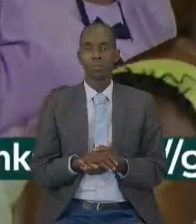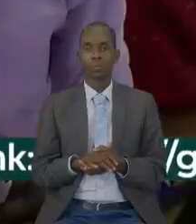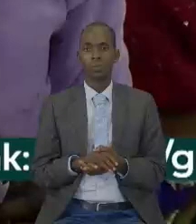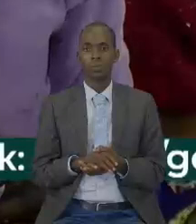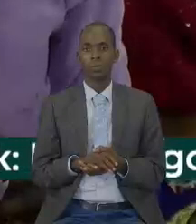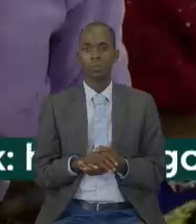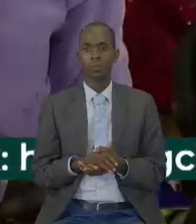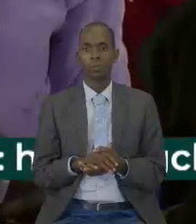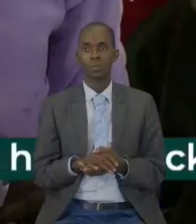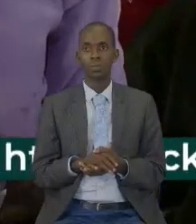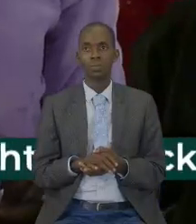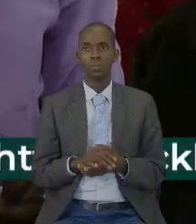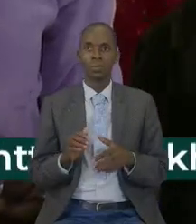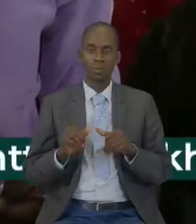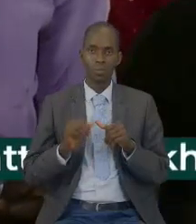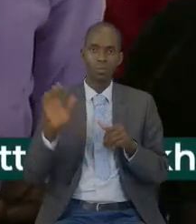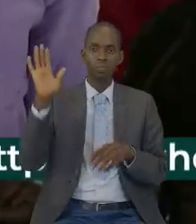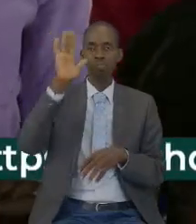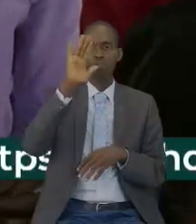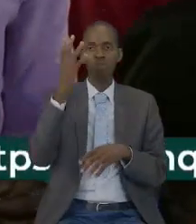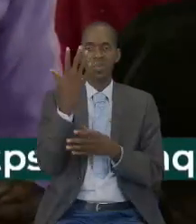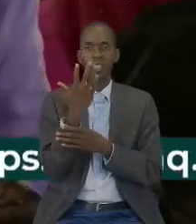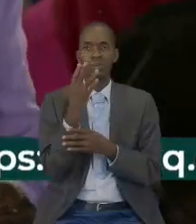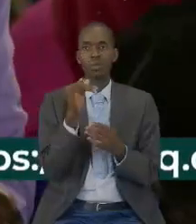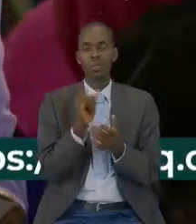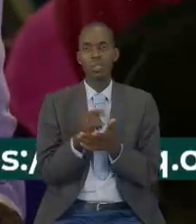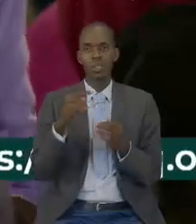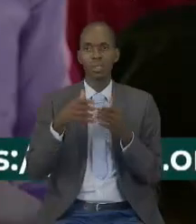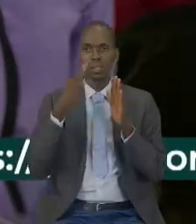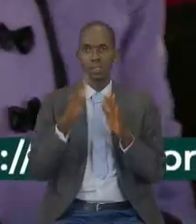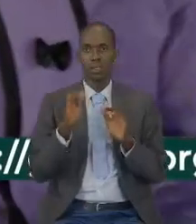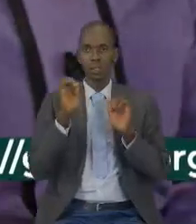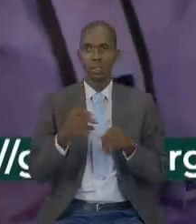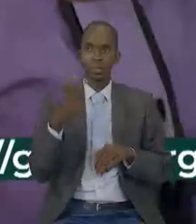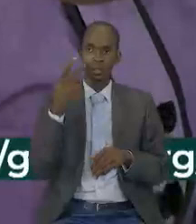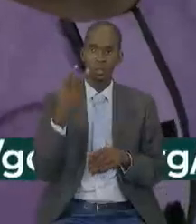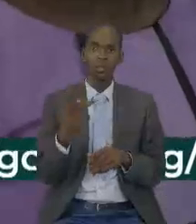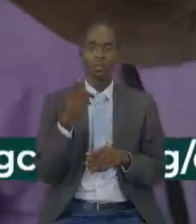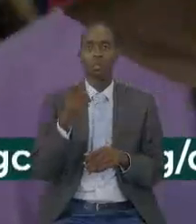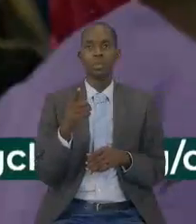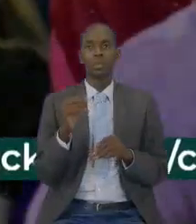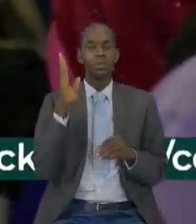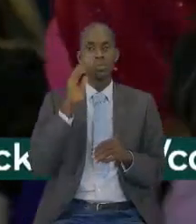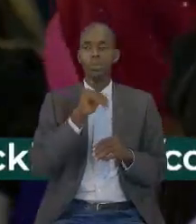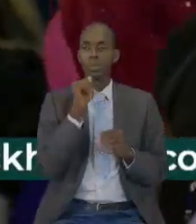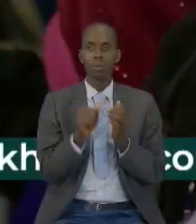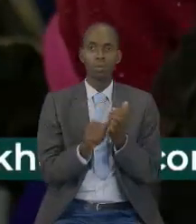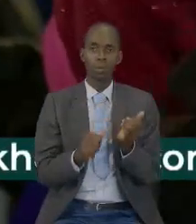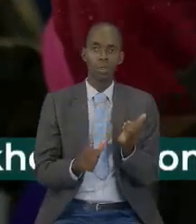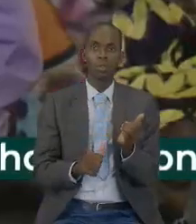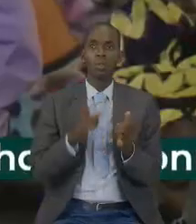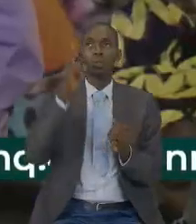the same thing. Wave your hand for them to give you the paper. It will help you to stand. You will not backslide. God will keep you. Quickly